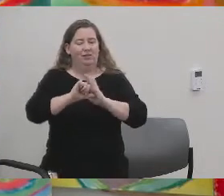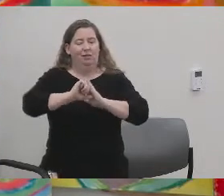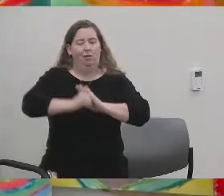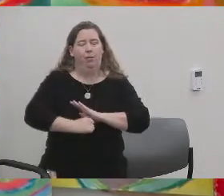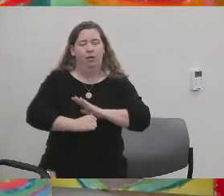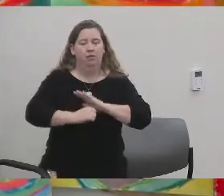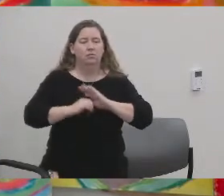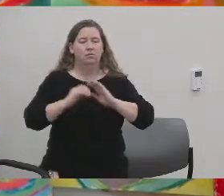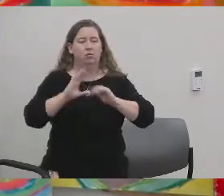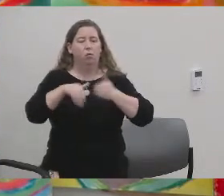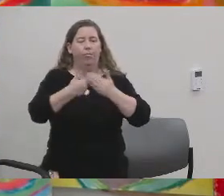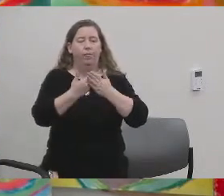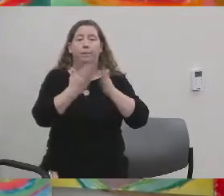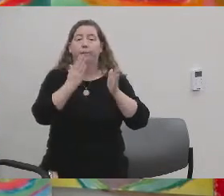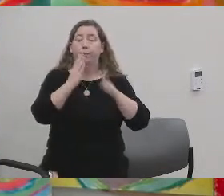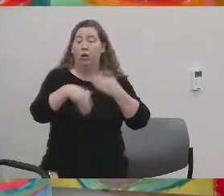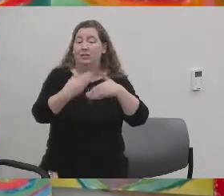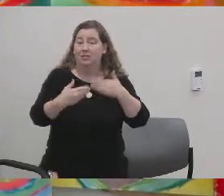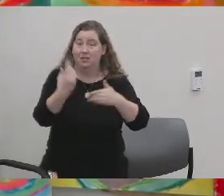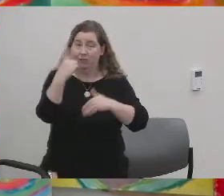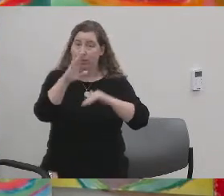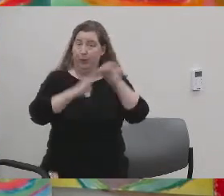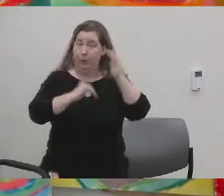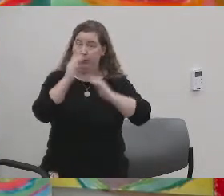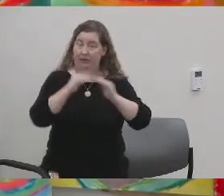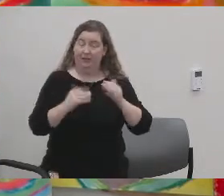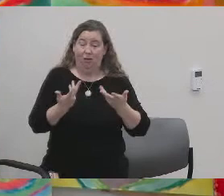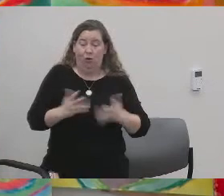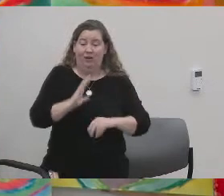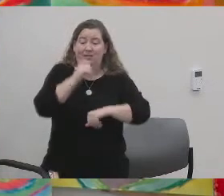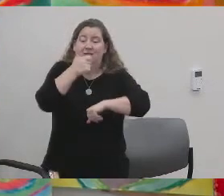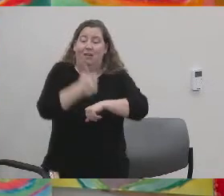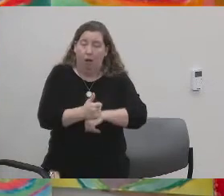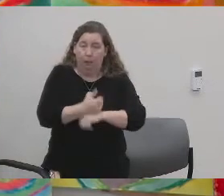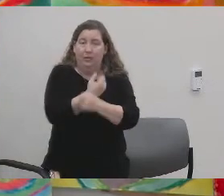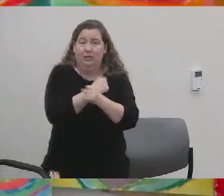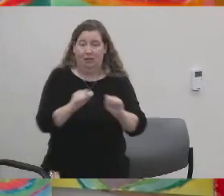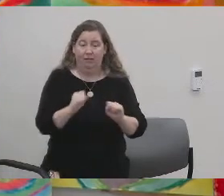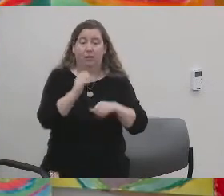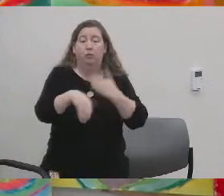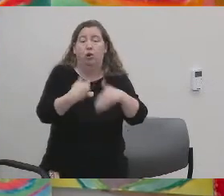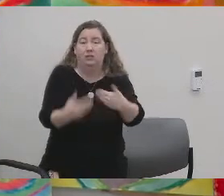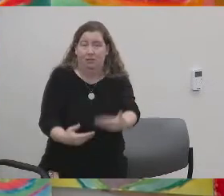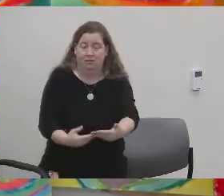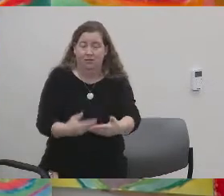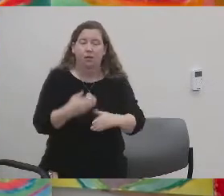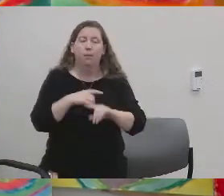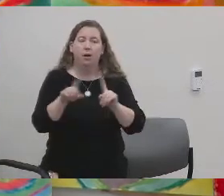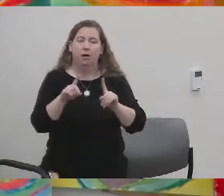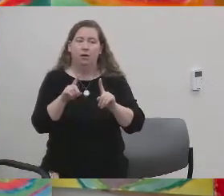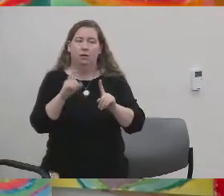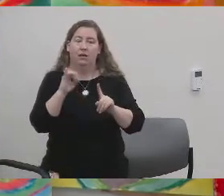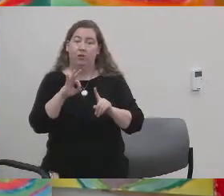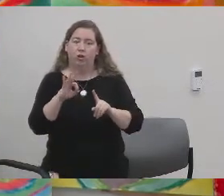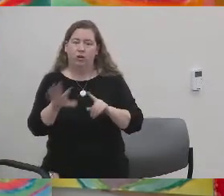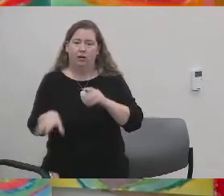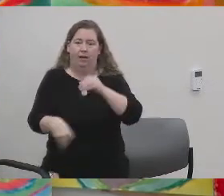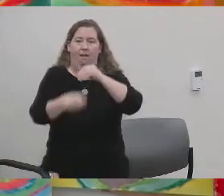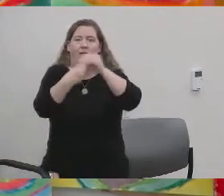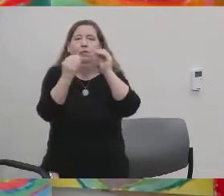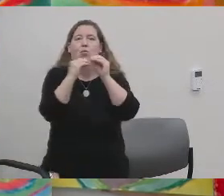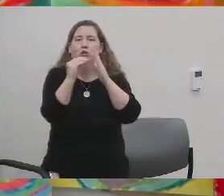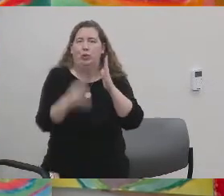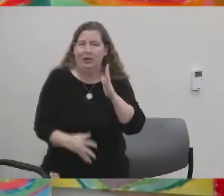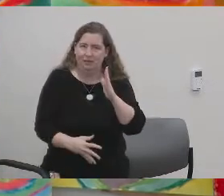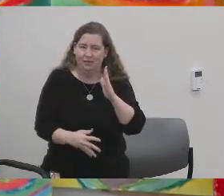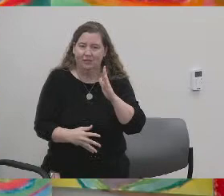buildings have put in place. They have to be looked at again and adjusted and revamped, because when you increase the number of students or adjust